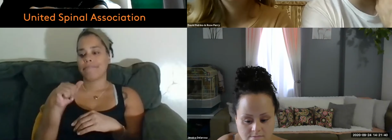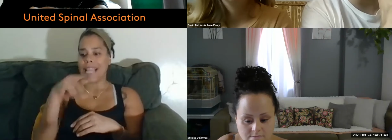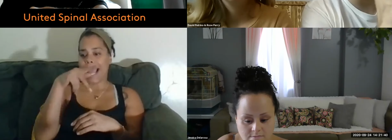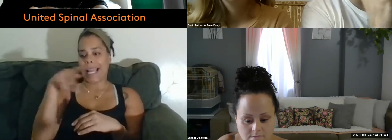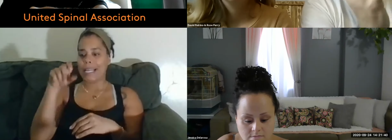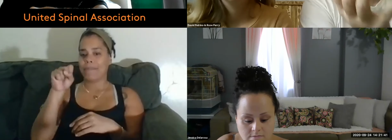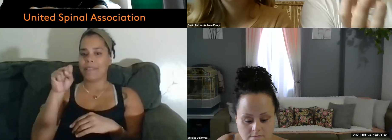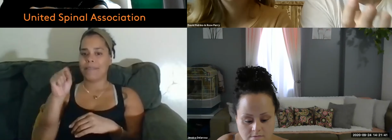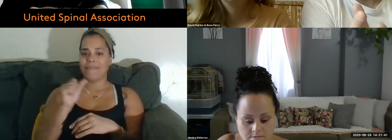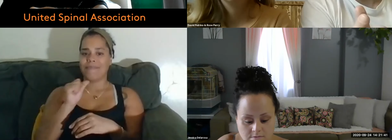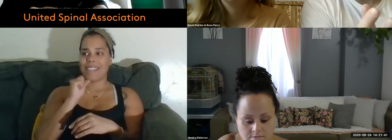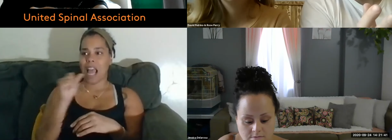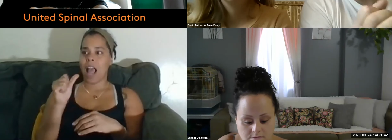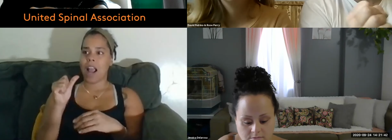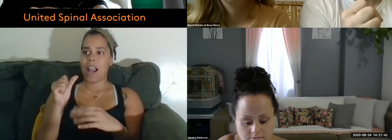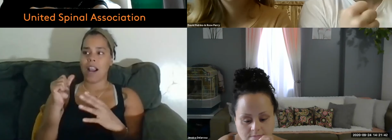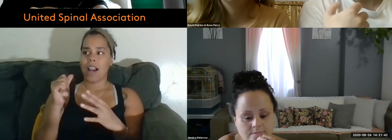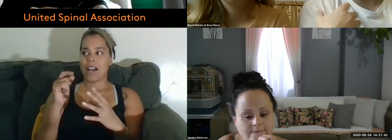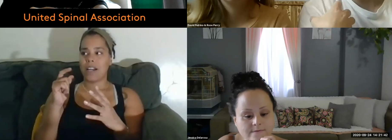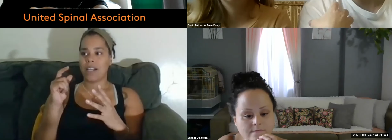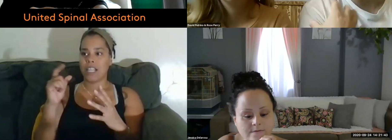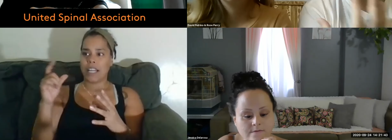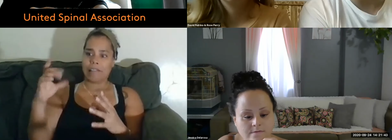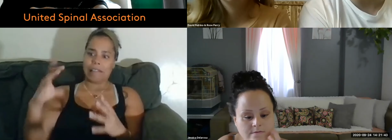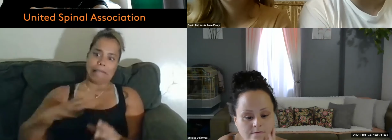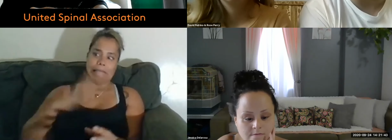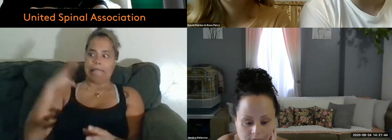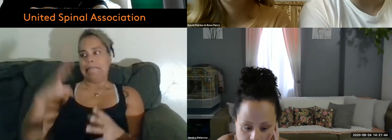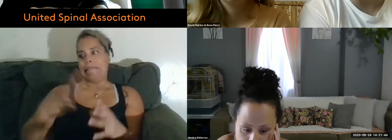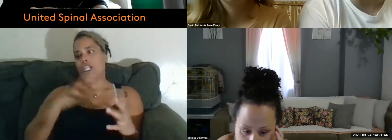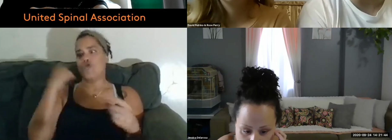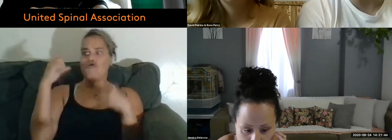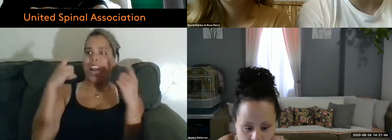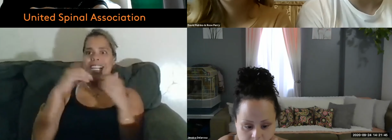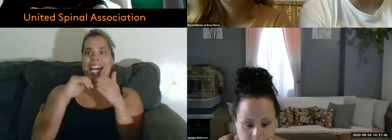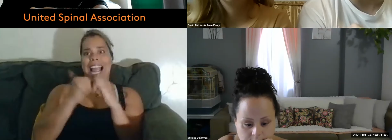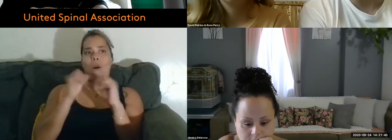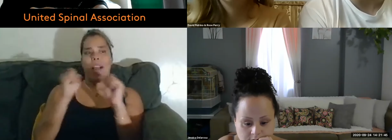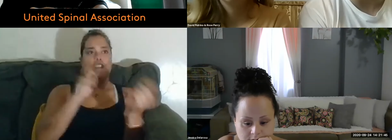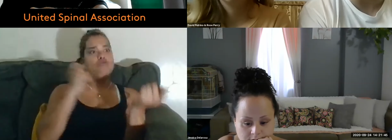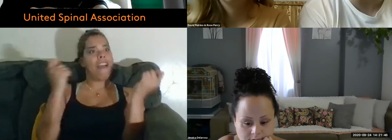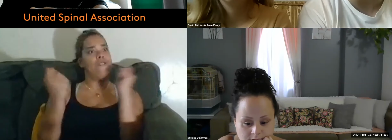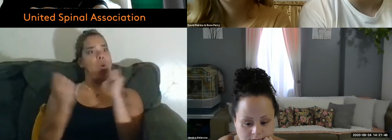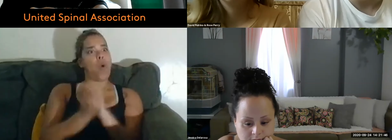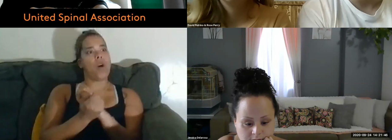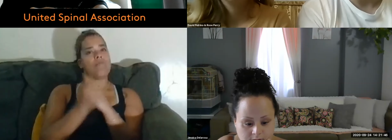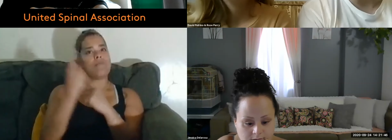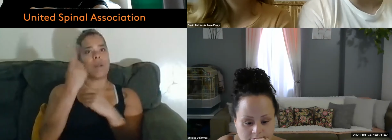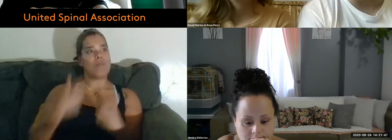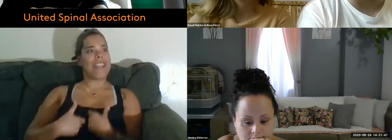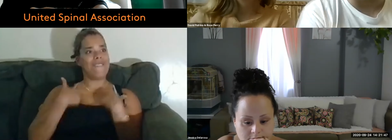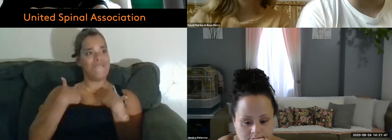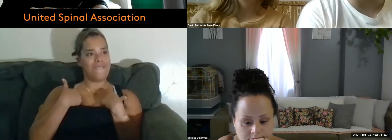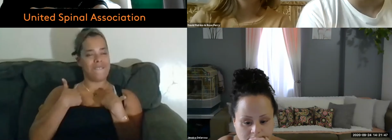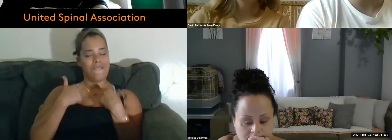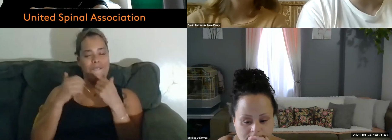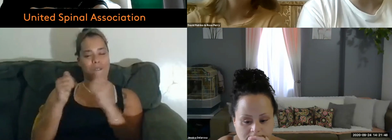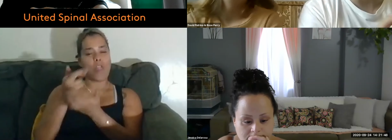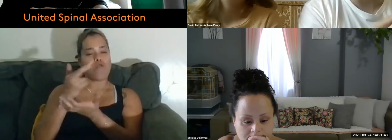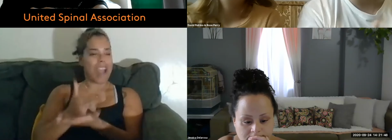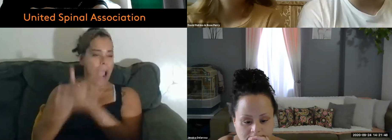of crazy in terms of how it can transform someone's life with rehabilitation, but it's low